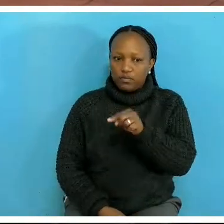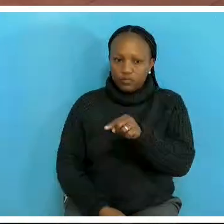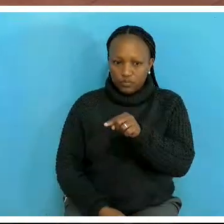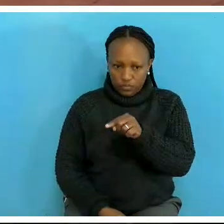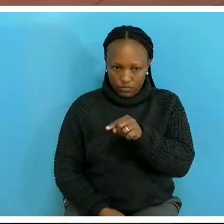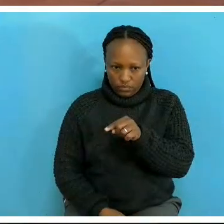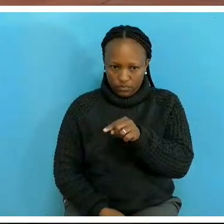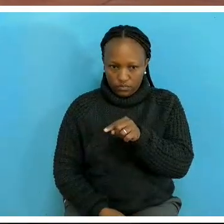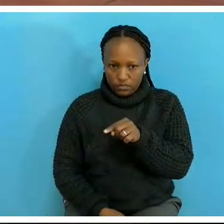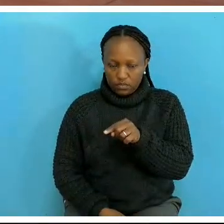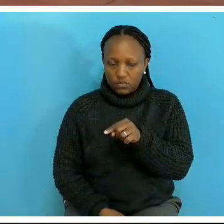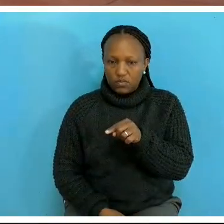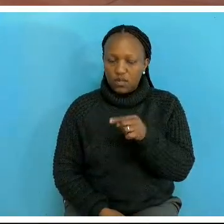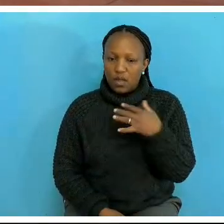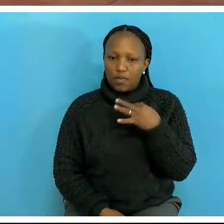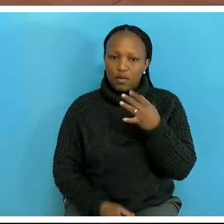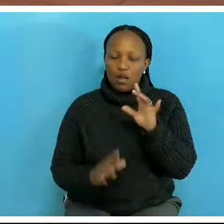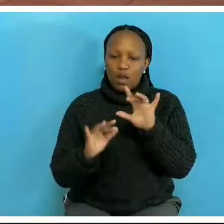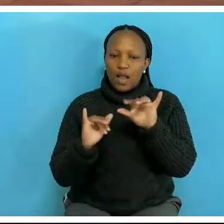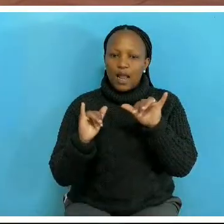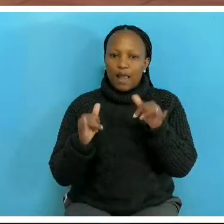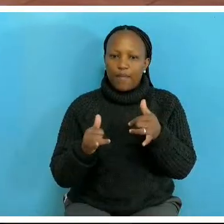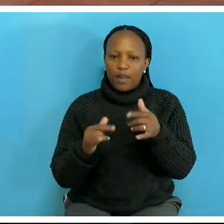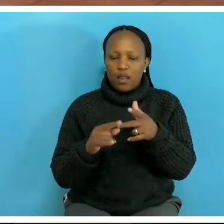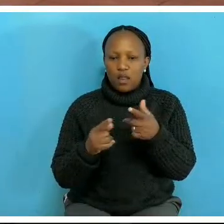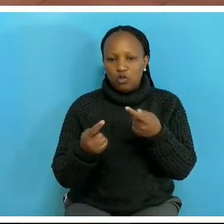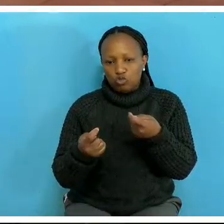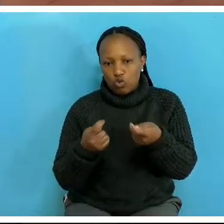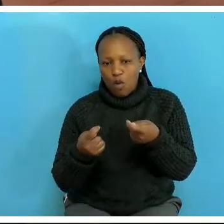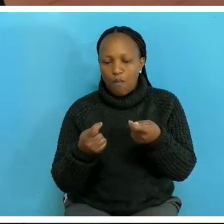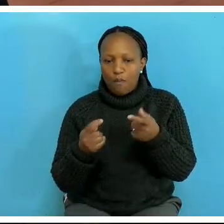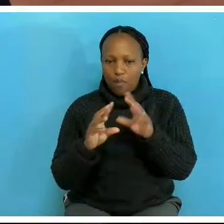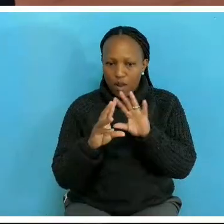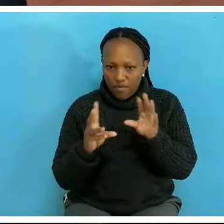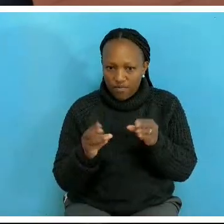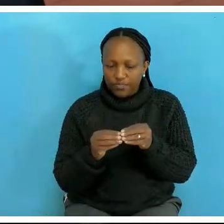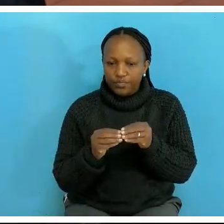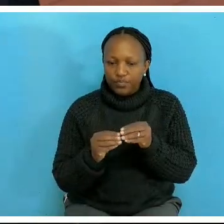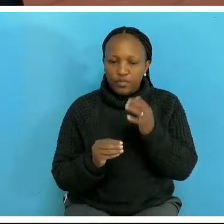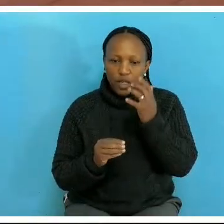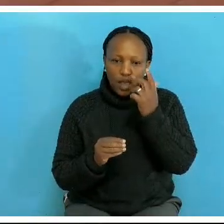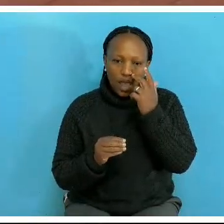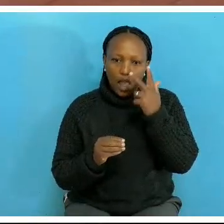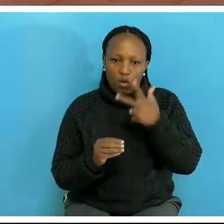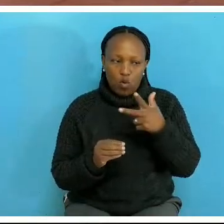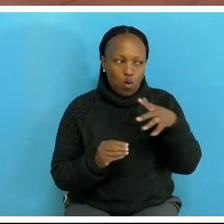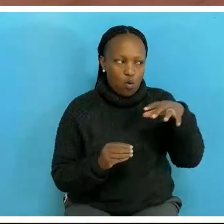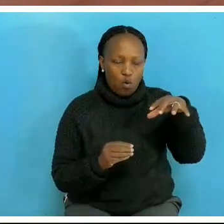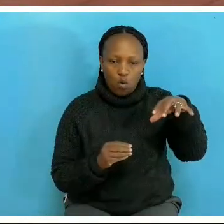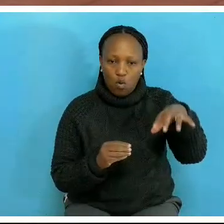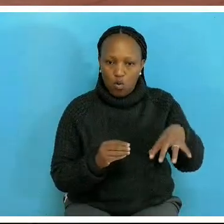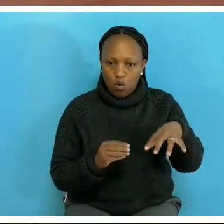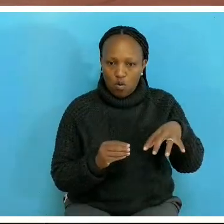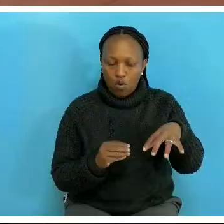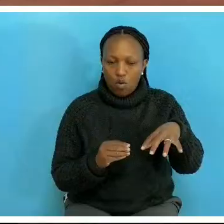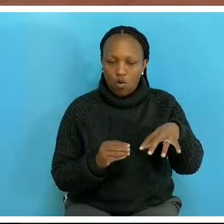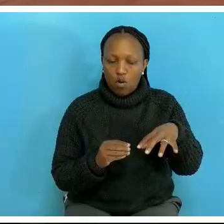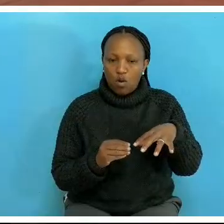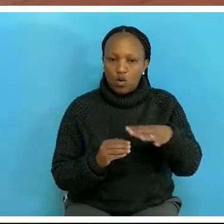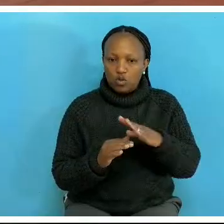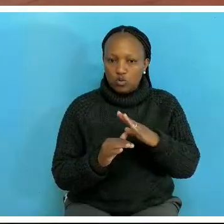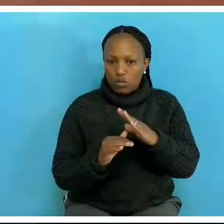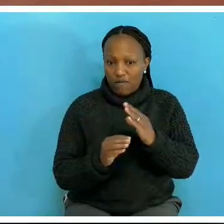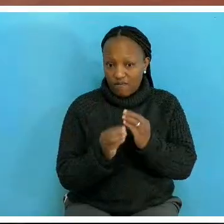for a company, a shop, everything, in Eldorado Park to rebuild